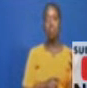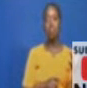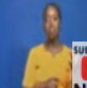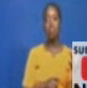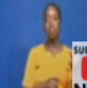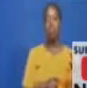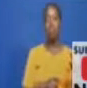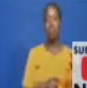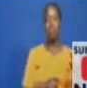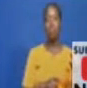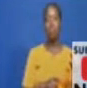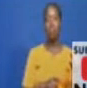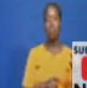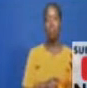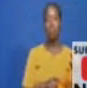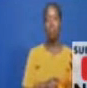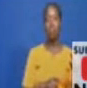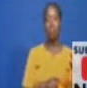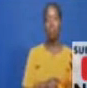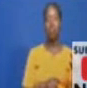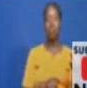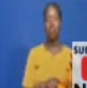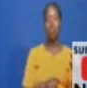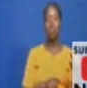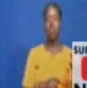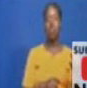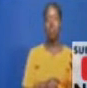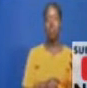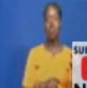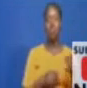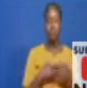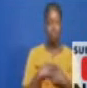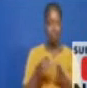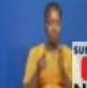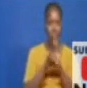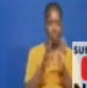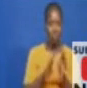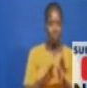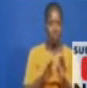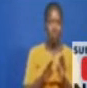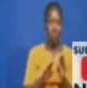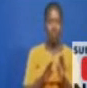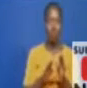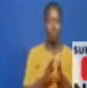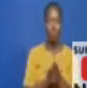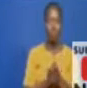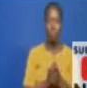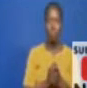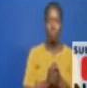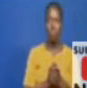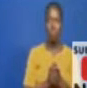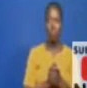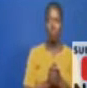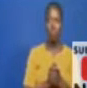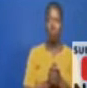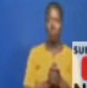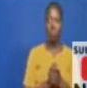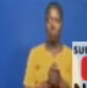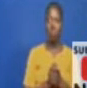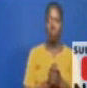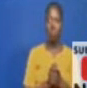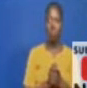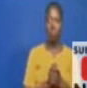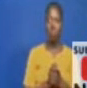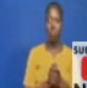cars. The statement of assets. The most distinguished lawyer called John Khaminwa doesn't know how to drive, doesn't own cars, but he